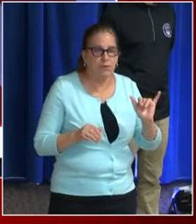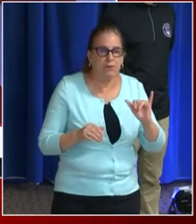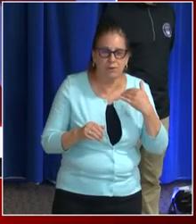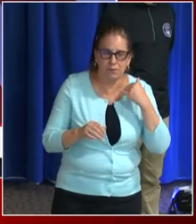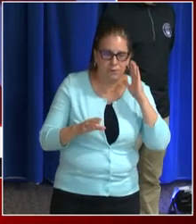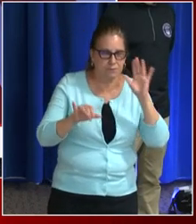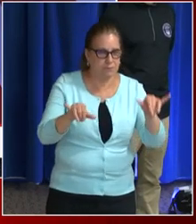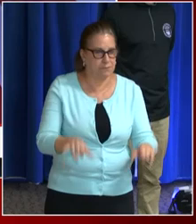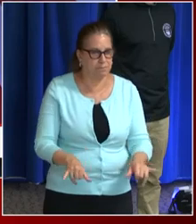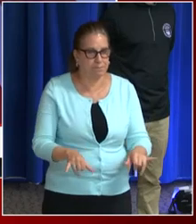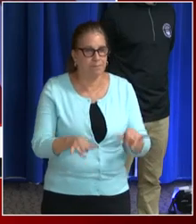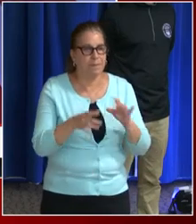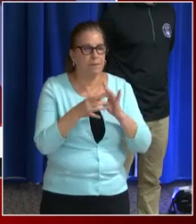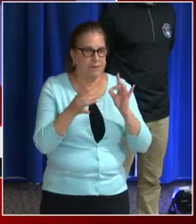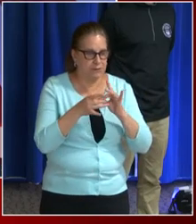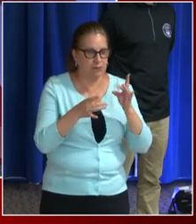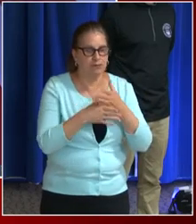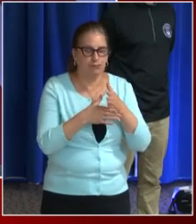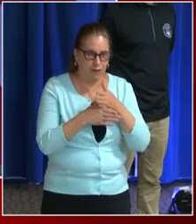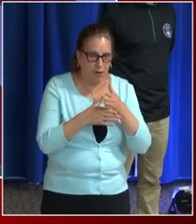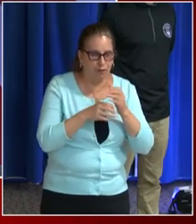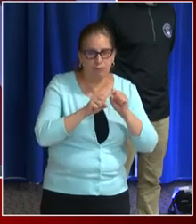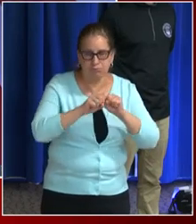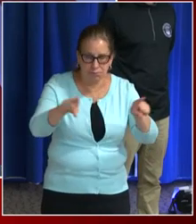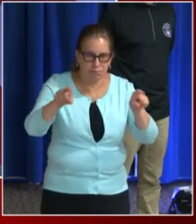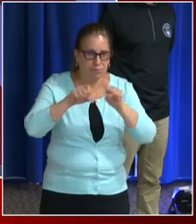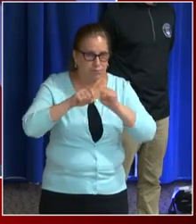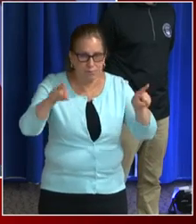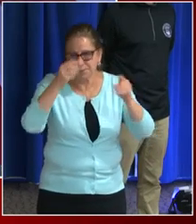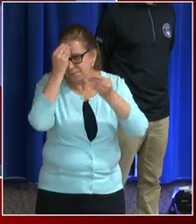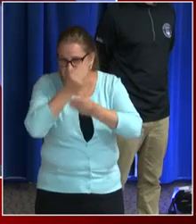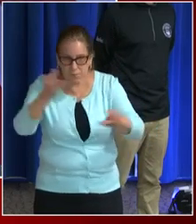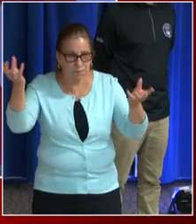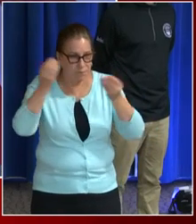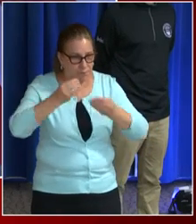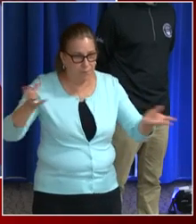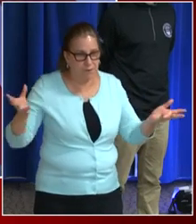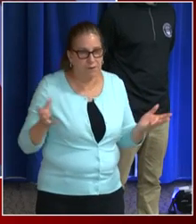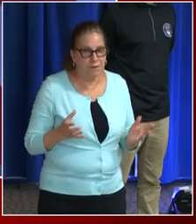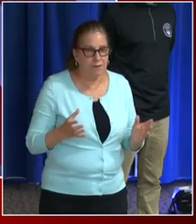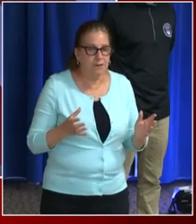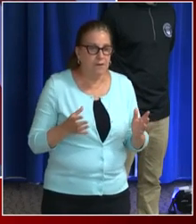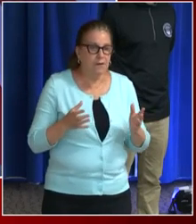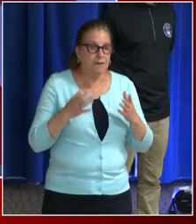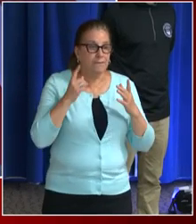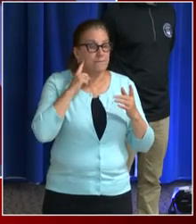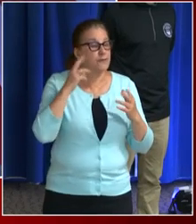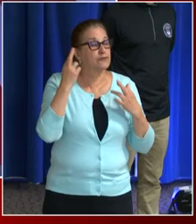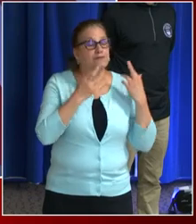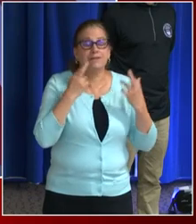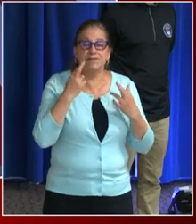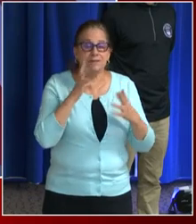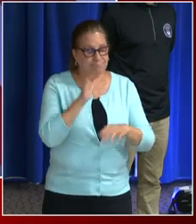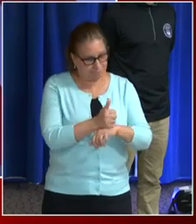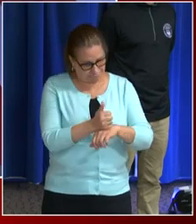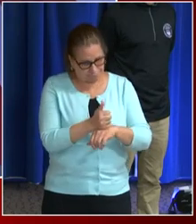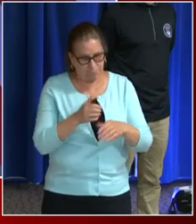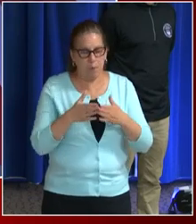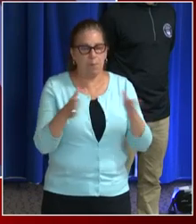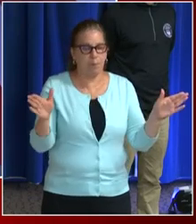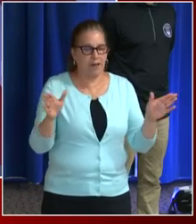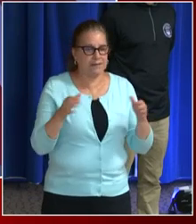that message. But finally, it boiled down to a public safety decision, and that